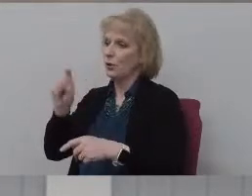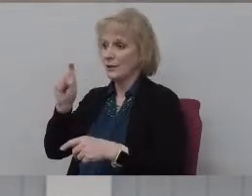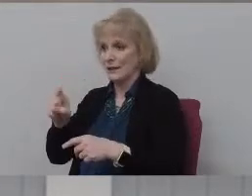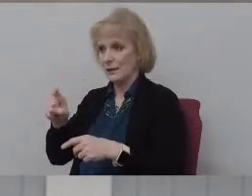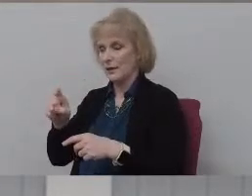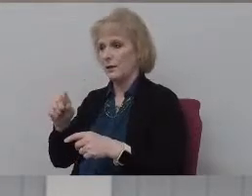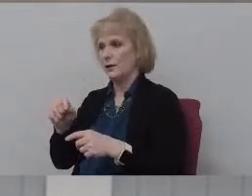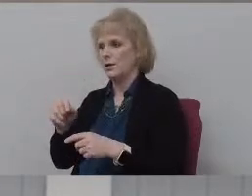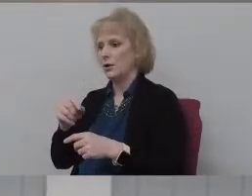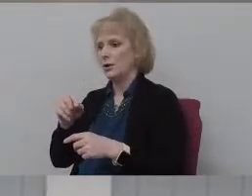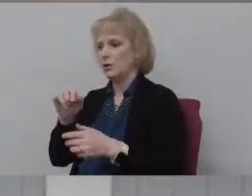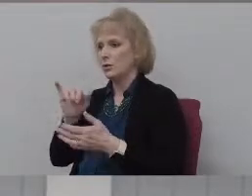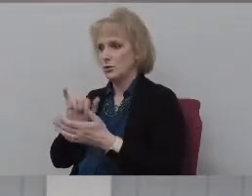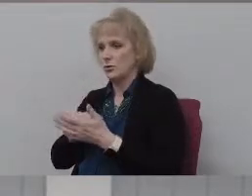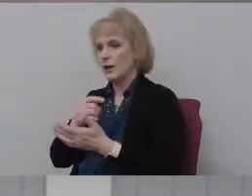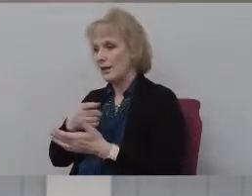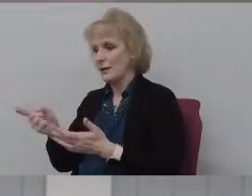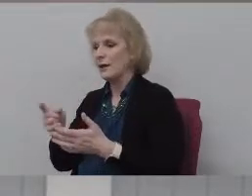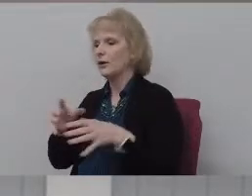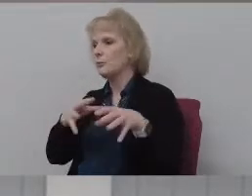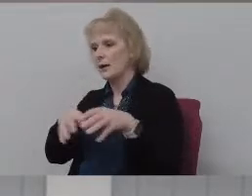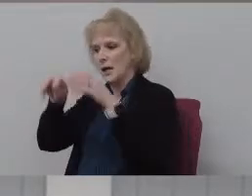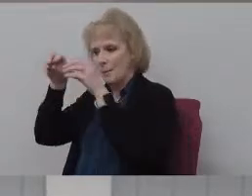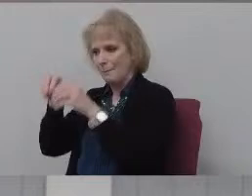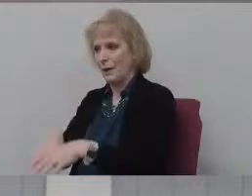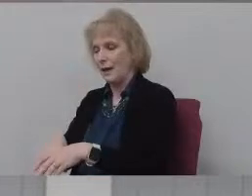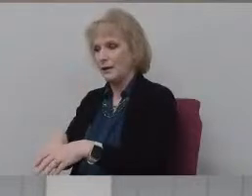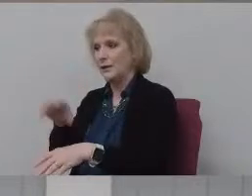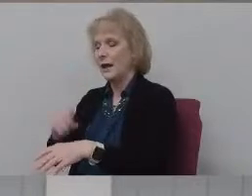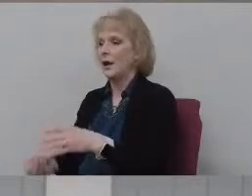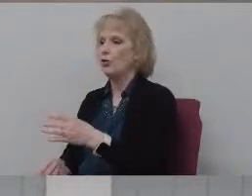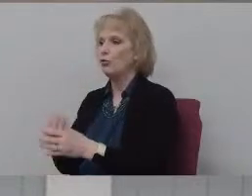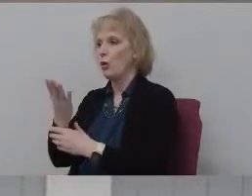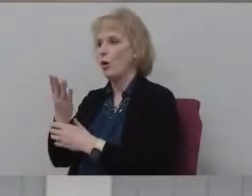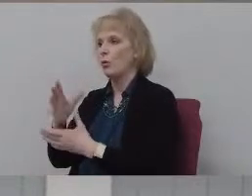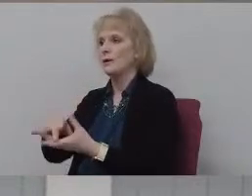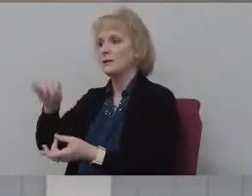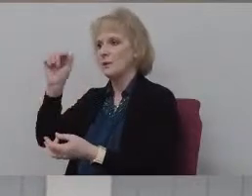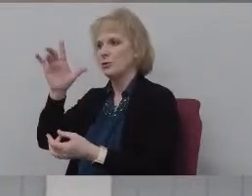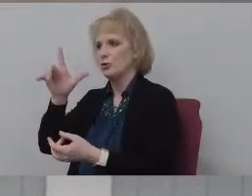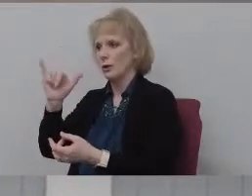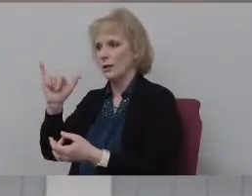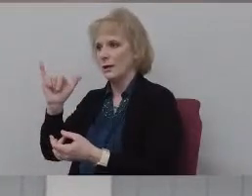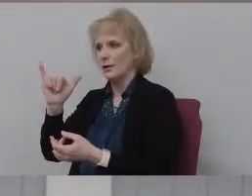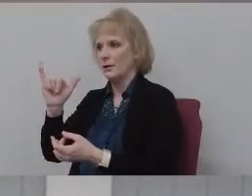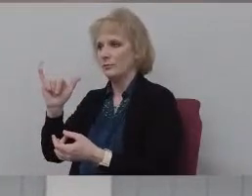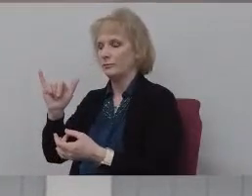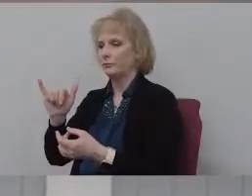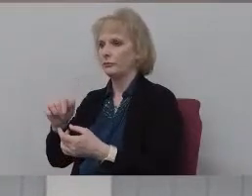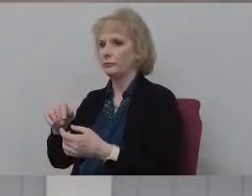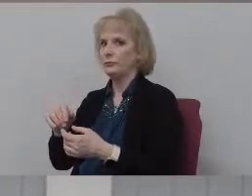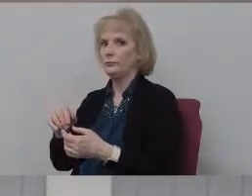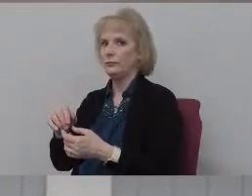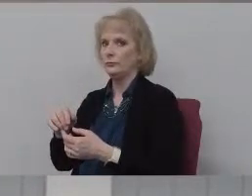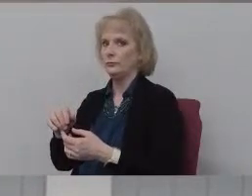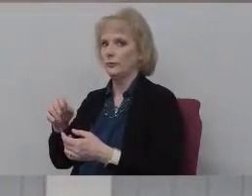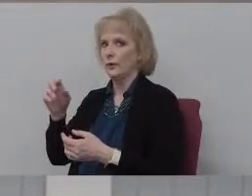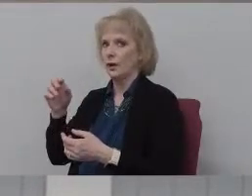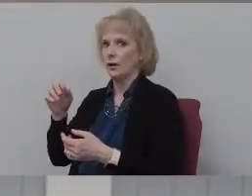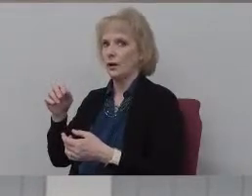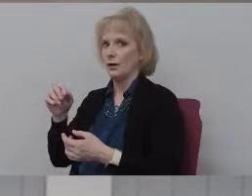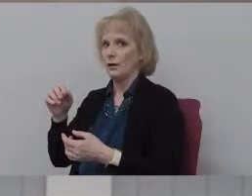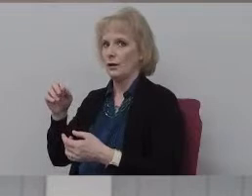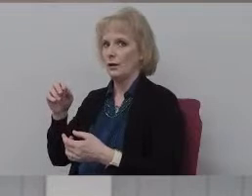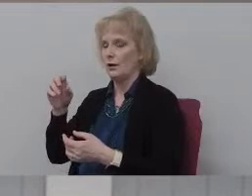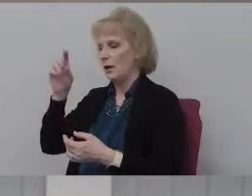people needed so that they could be planted and that they could grow spiritually. God is saying, David, I know what you're thinking. You know,